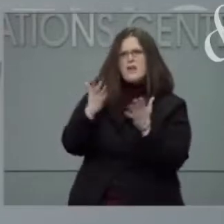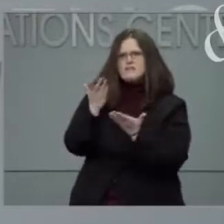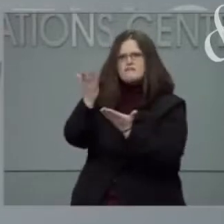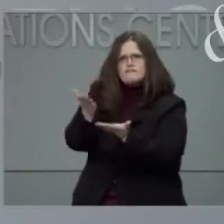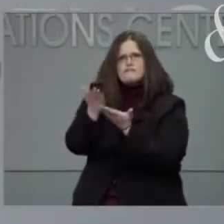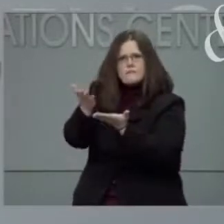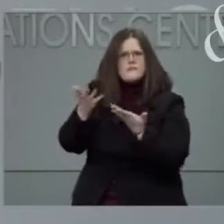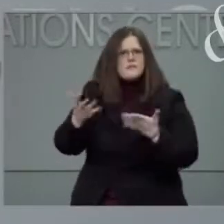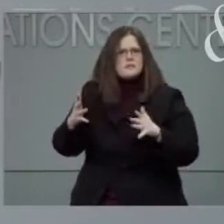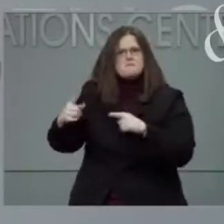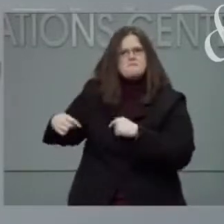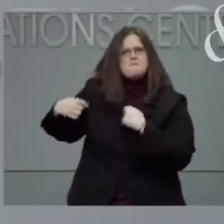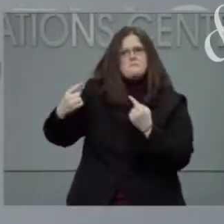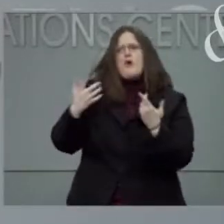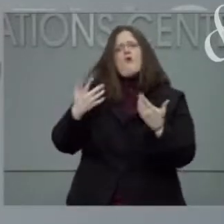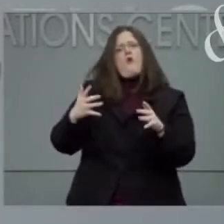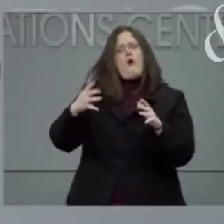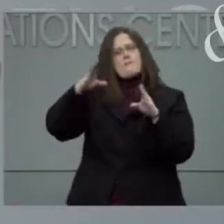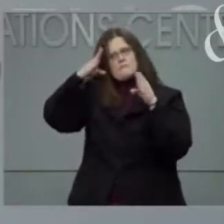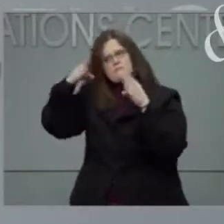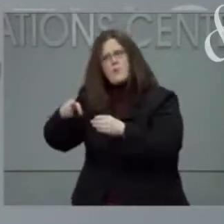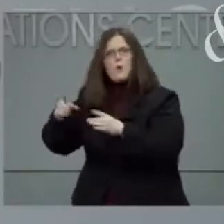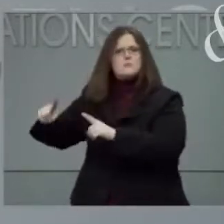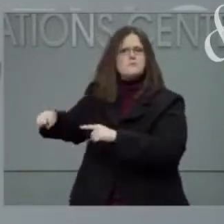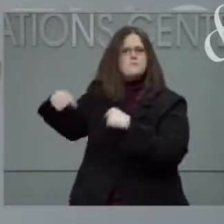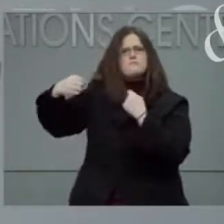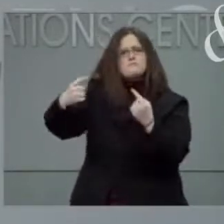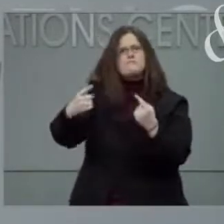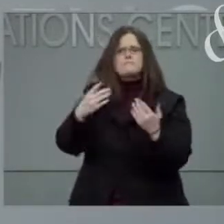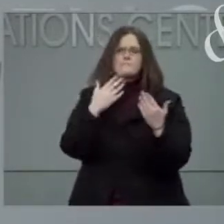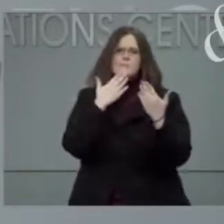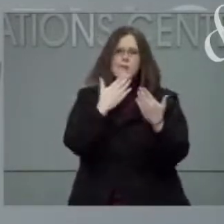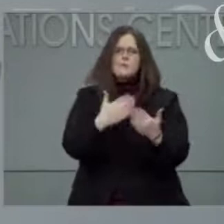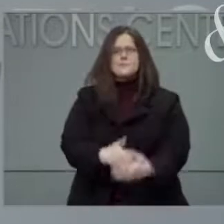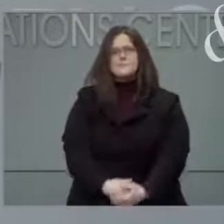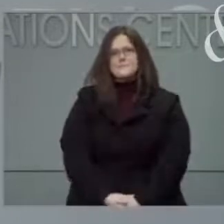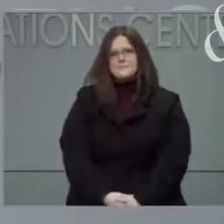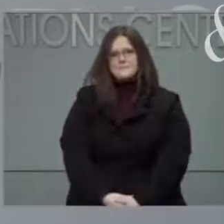been an important population we've focused on throughout this pandemic. Thank you.